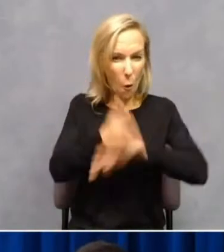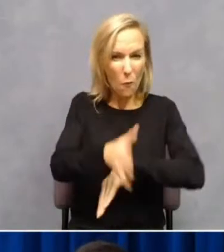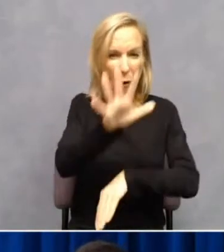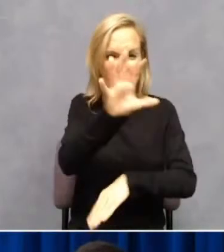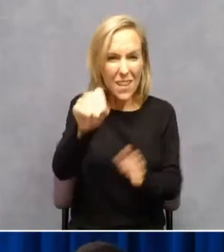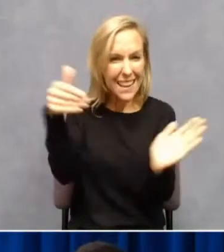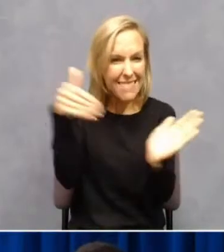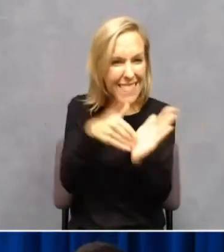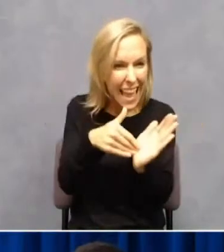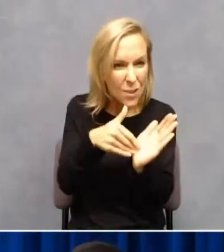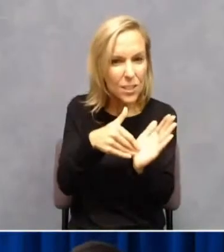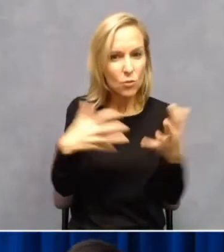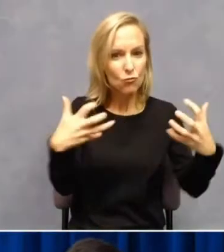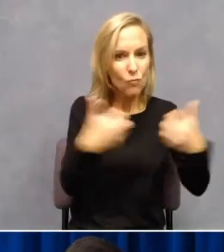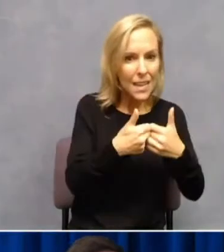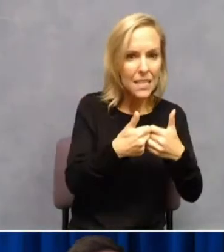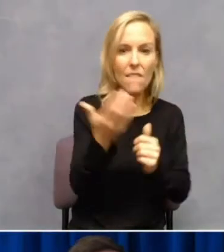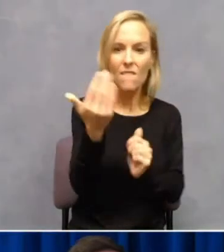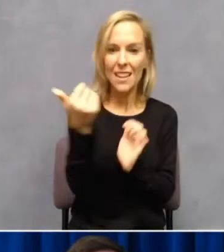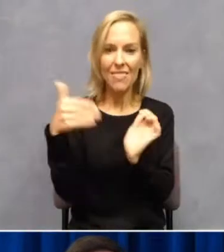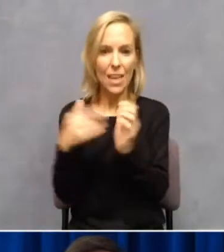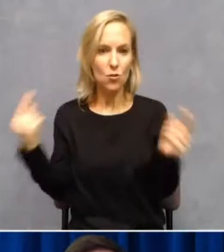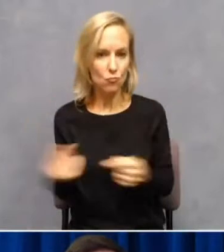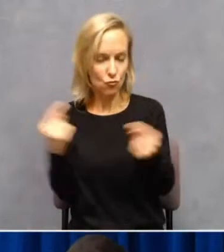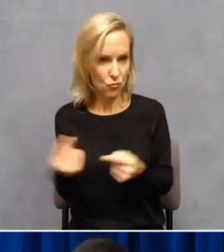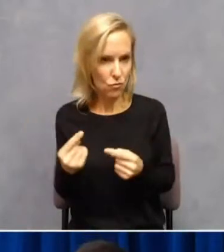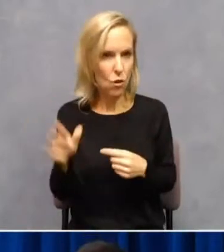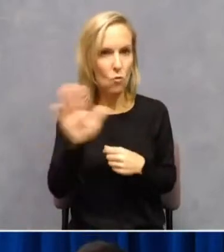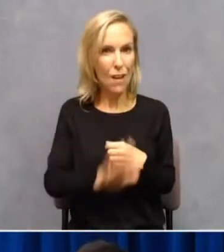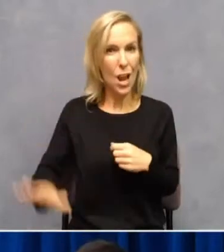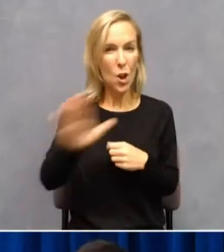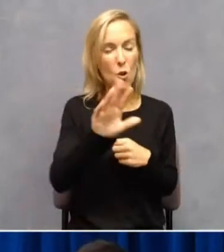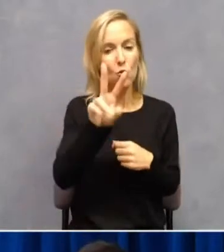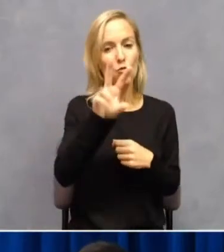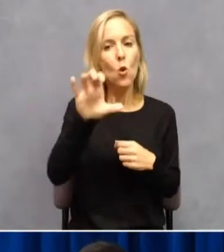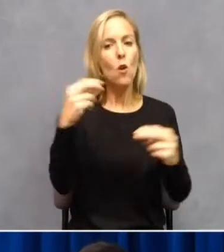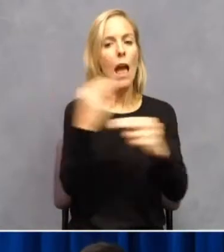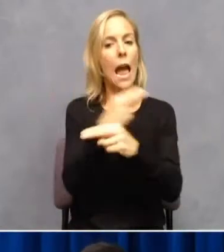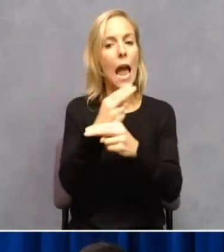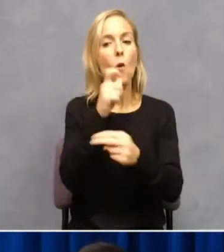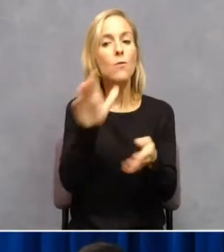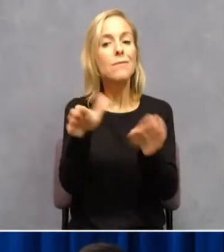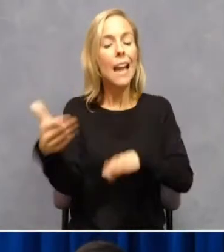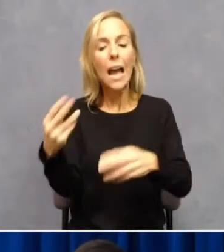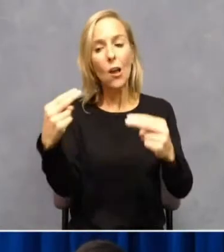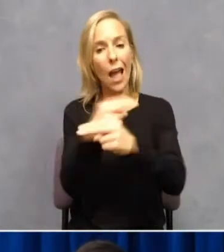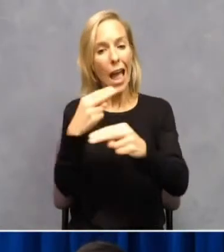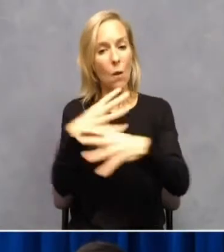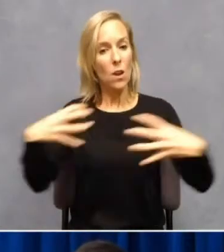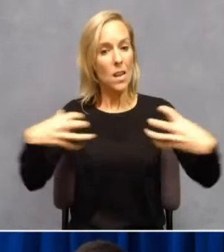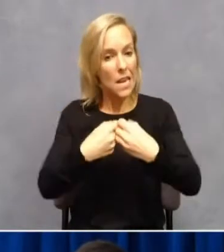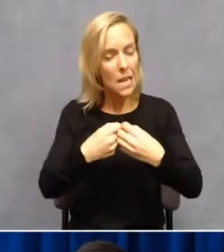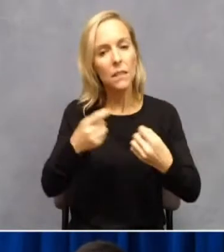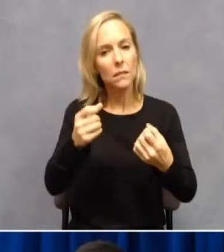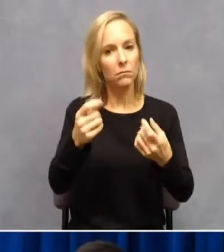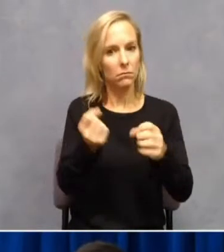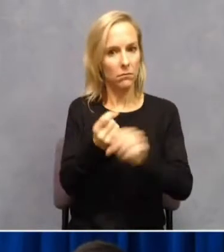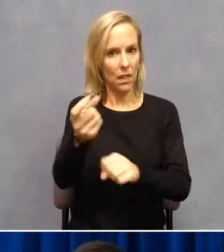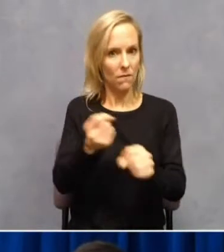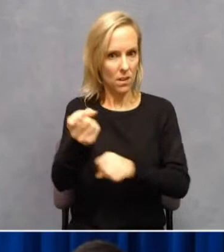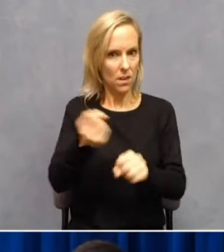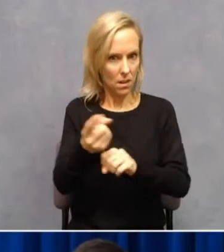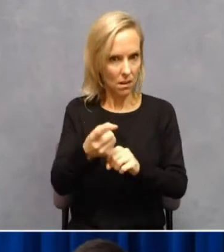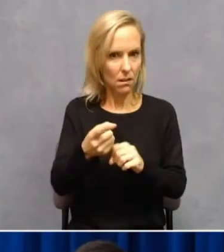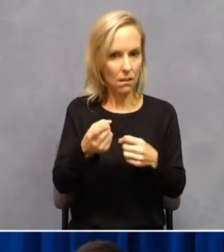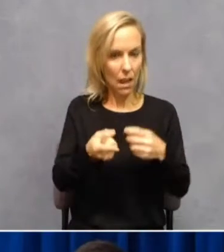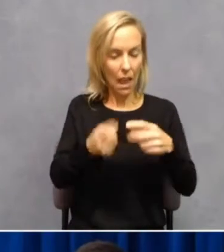15,000 injuries, and about 200 highway deaths every year in Kentucky. In addition, more than half the people killed in vehicles in